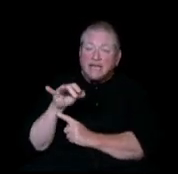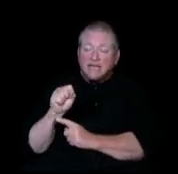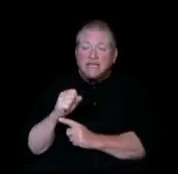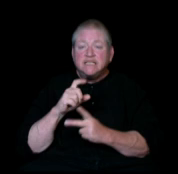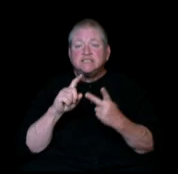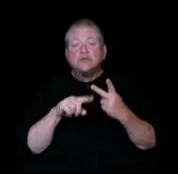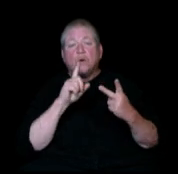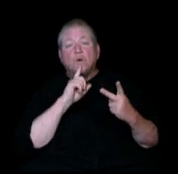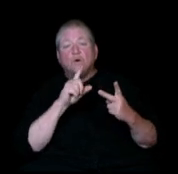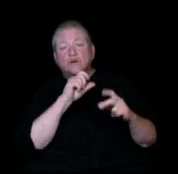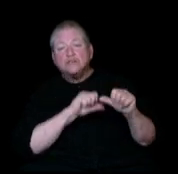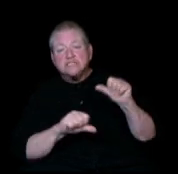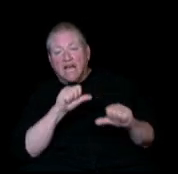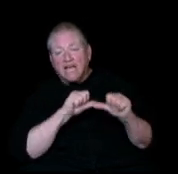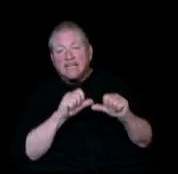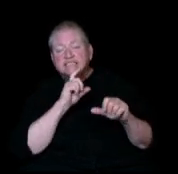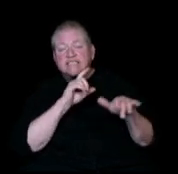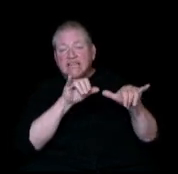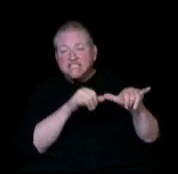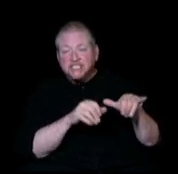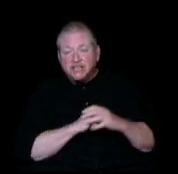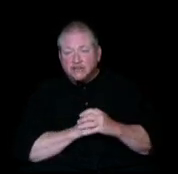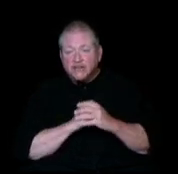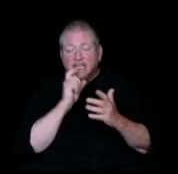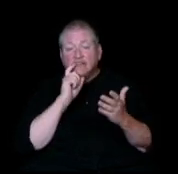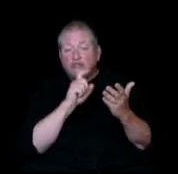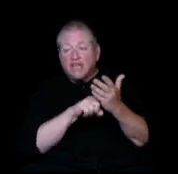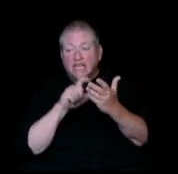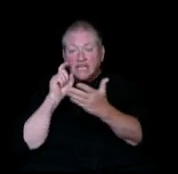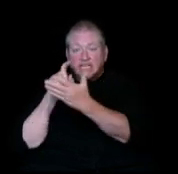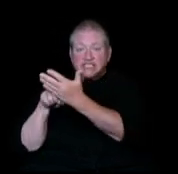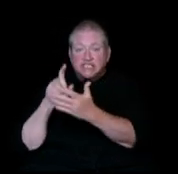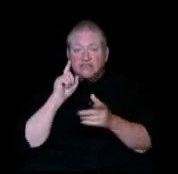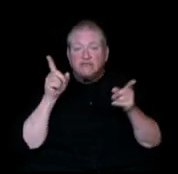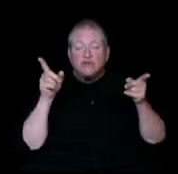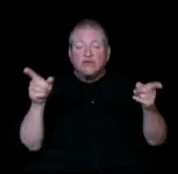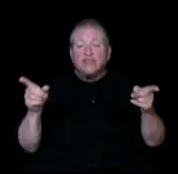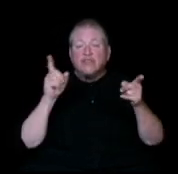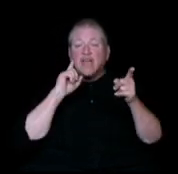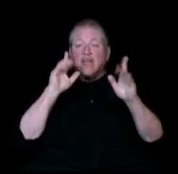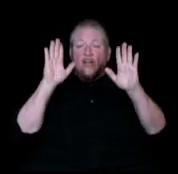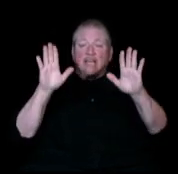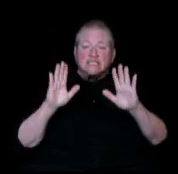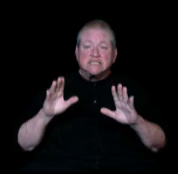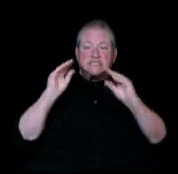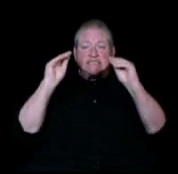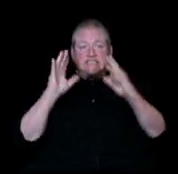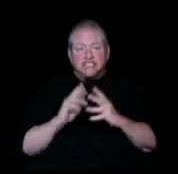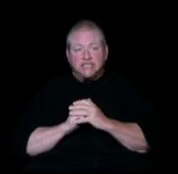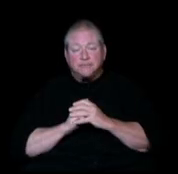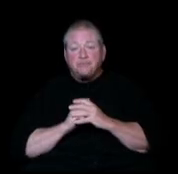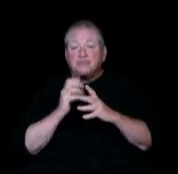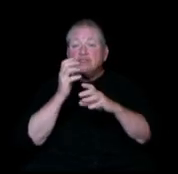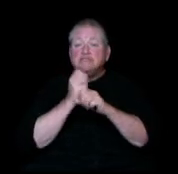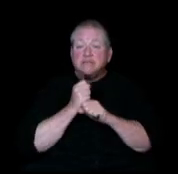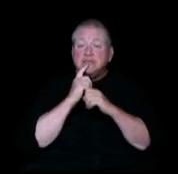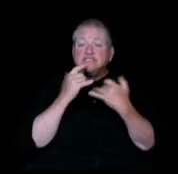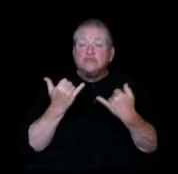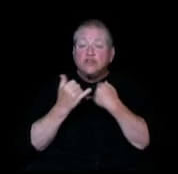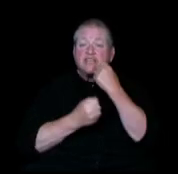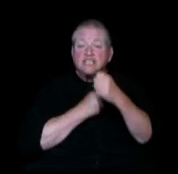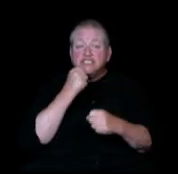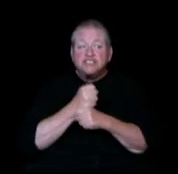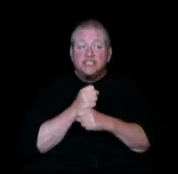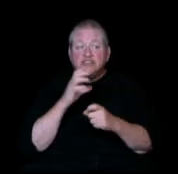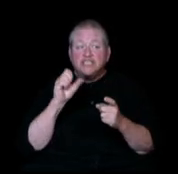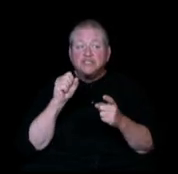Sciences or the College of Science and Engineering in recognition for their exemplary teaching practices. The recipient for this